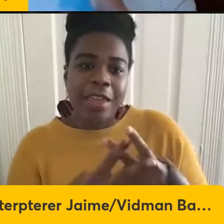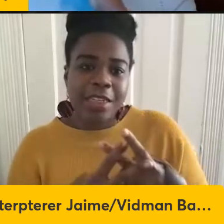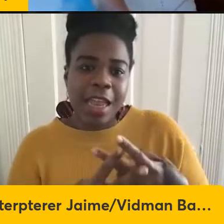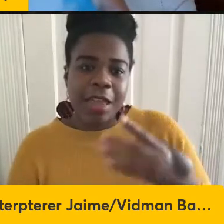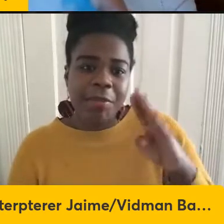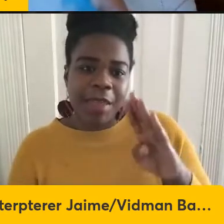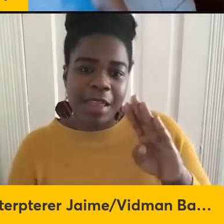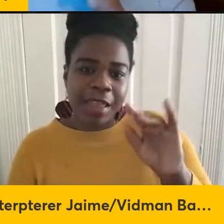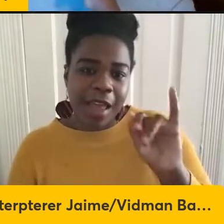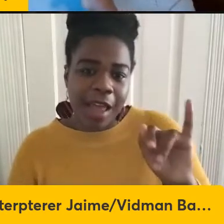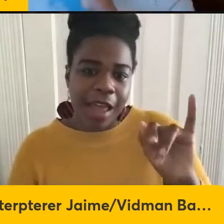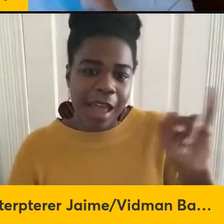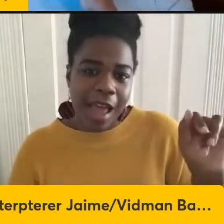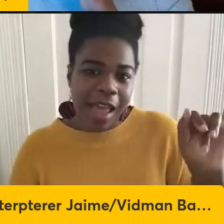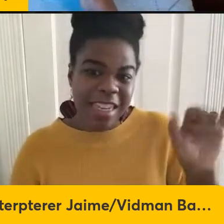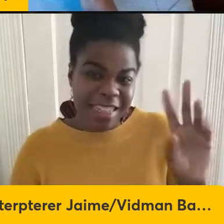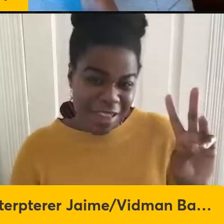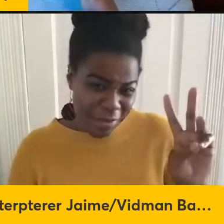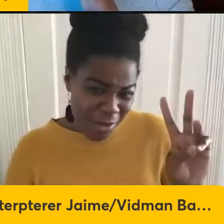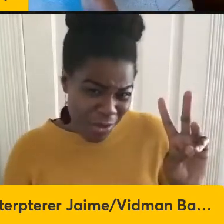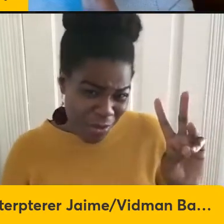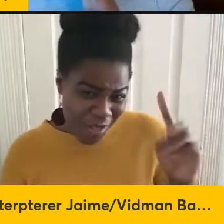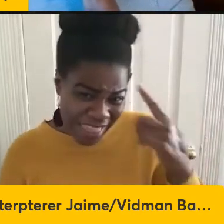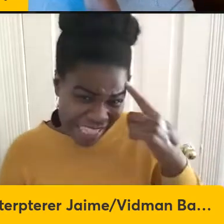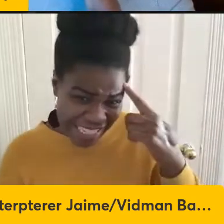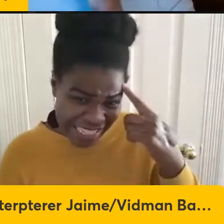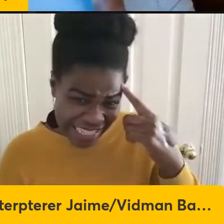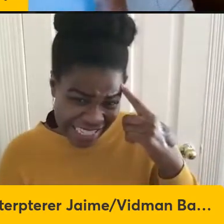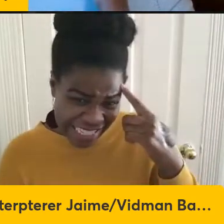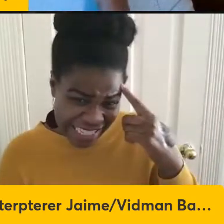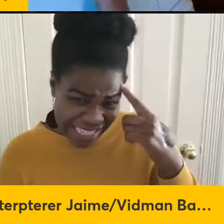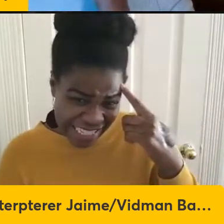BIIW, I believe,